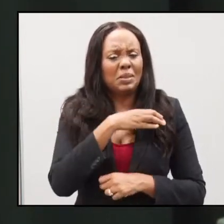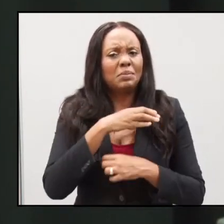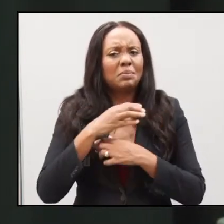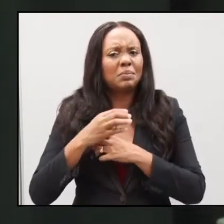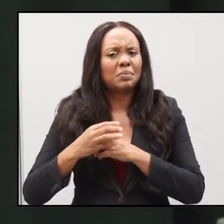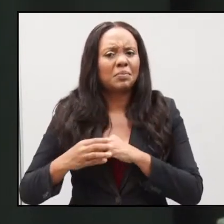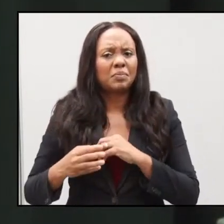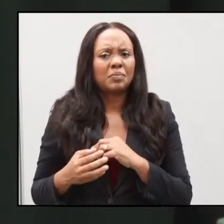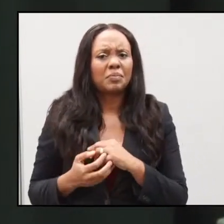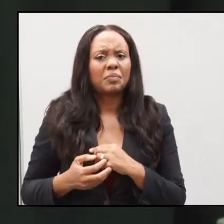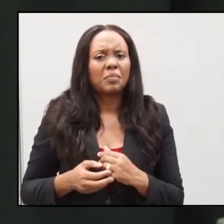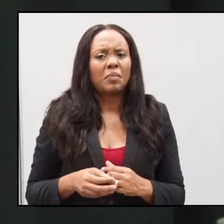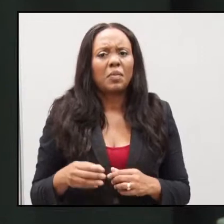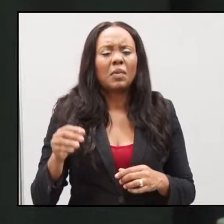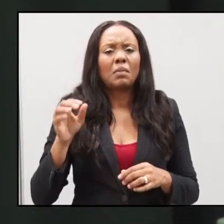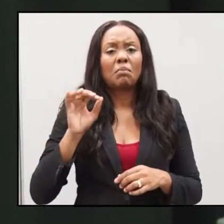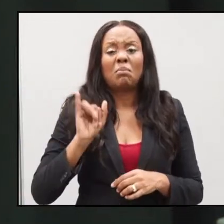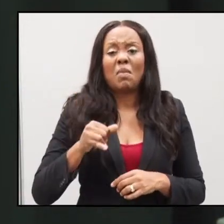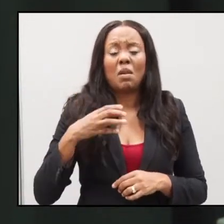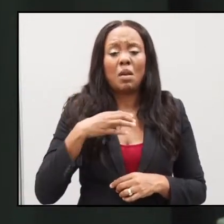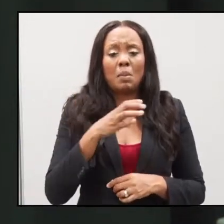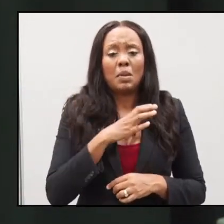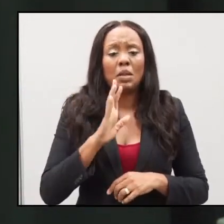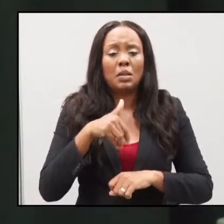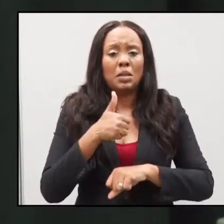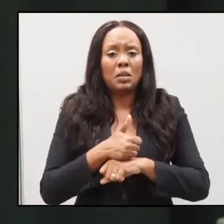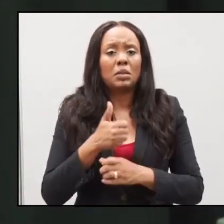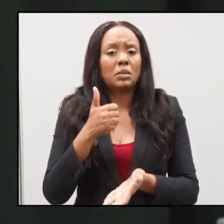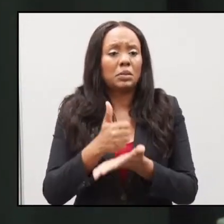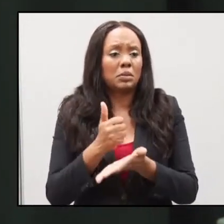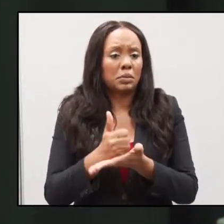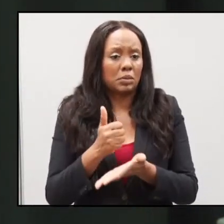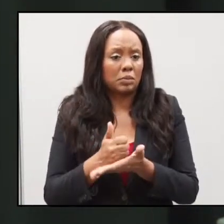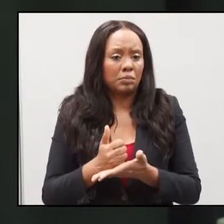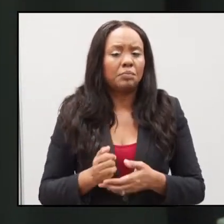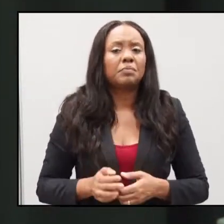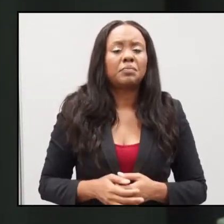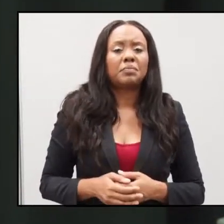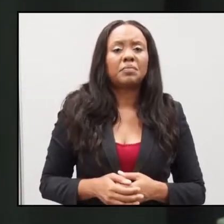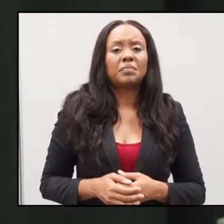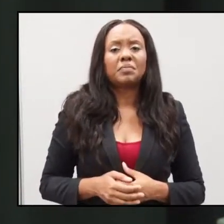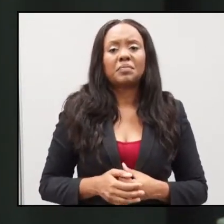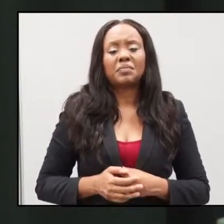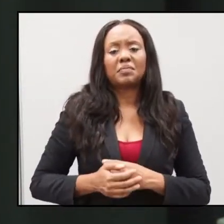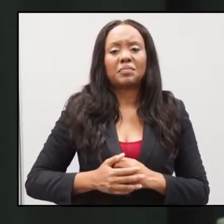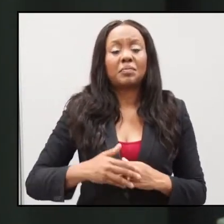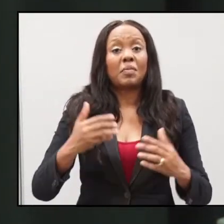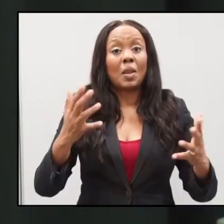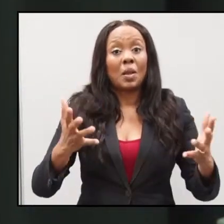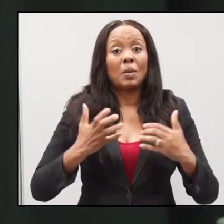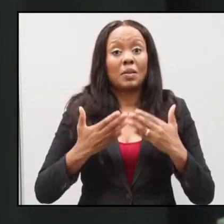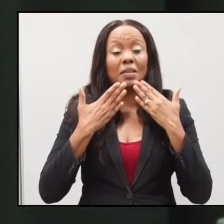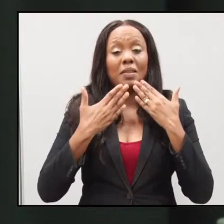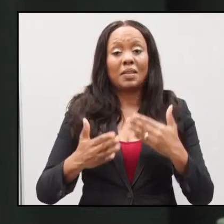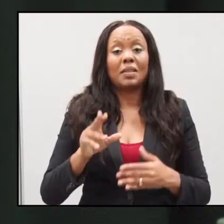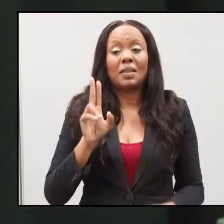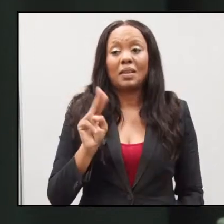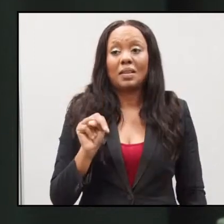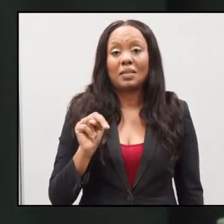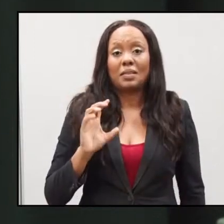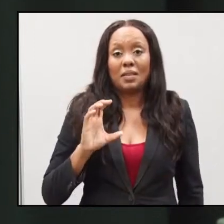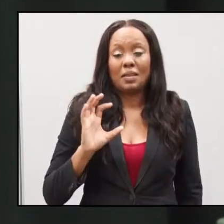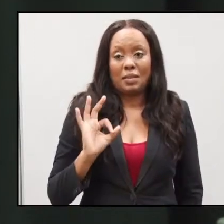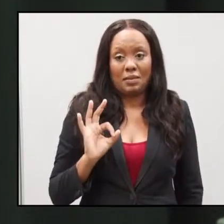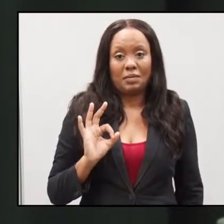put together to be able to assist in this. I also want to thank the National Cultural Foundation.